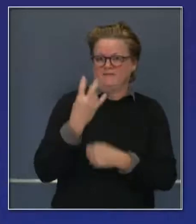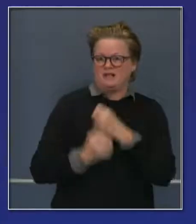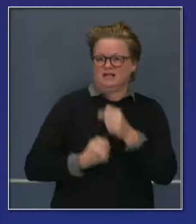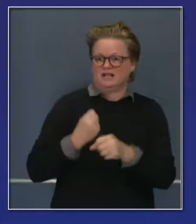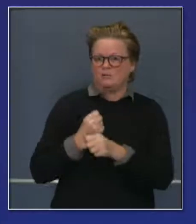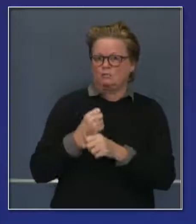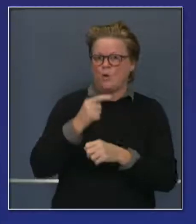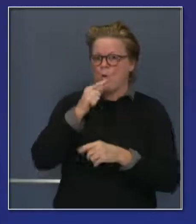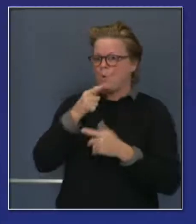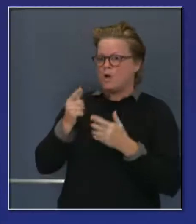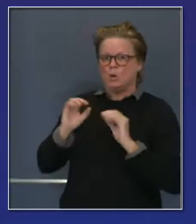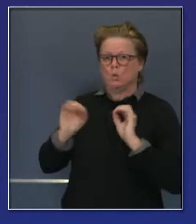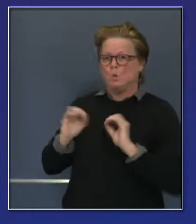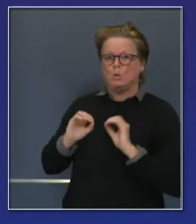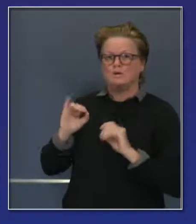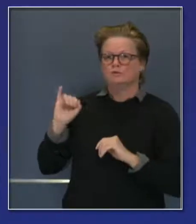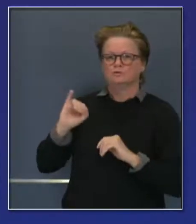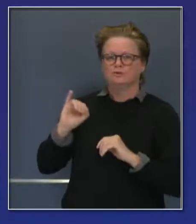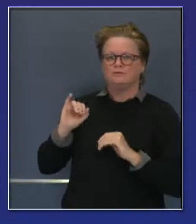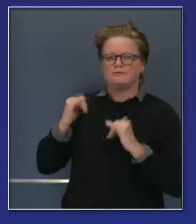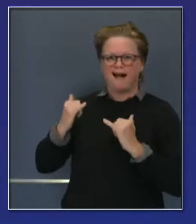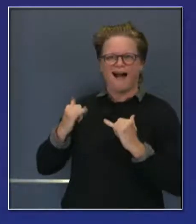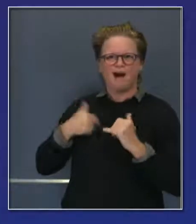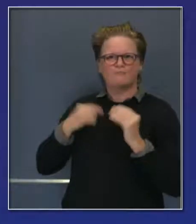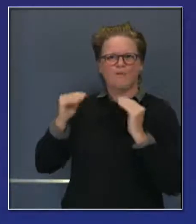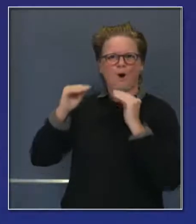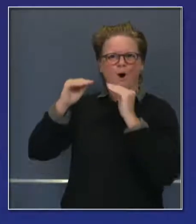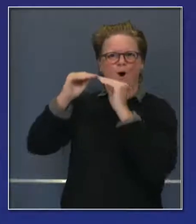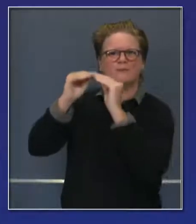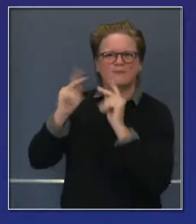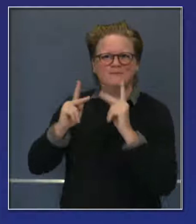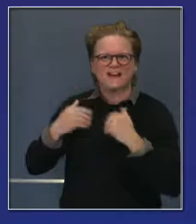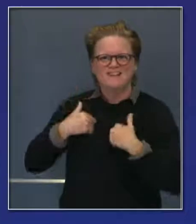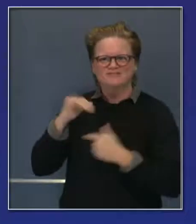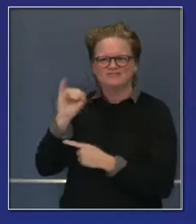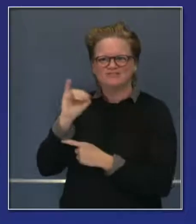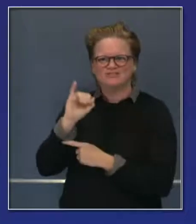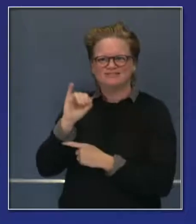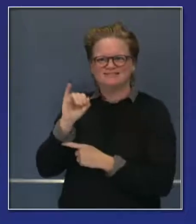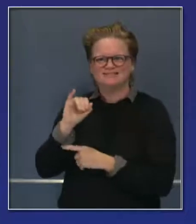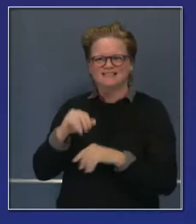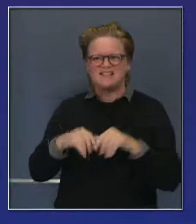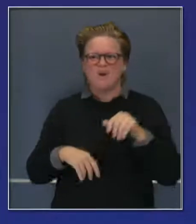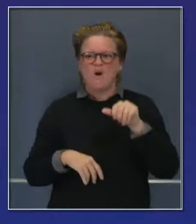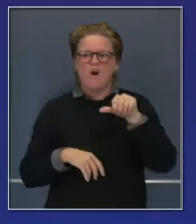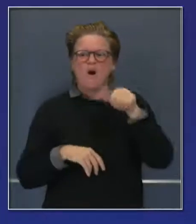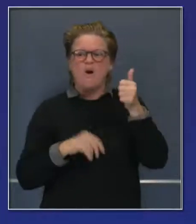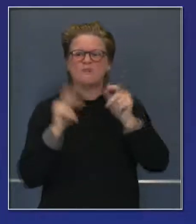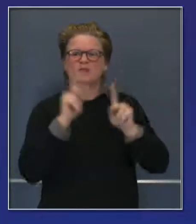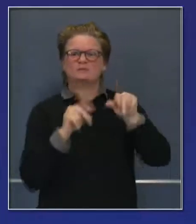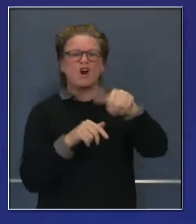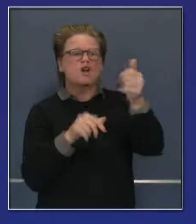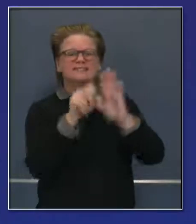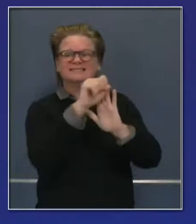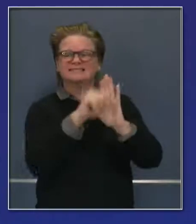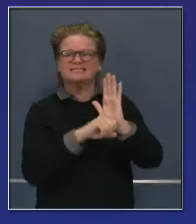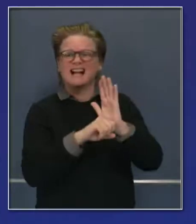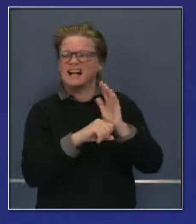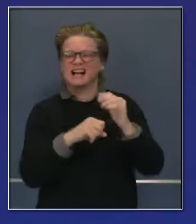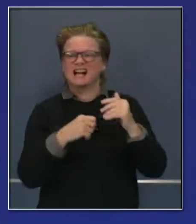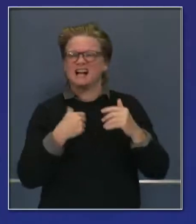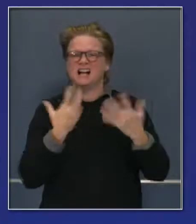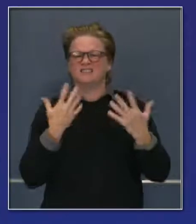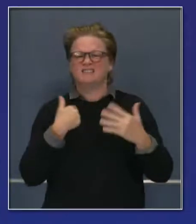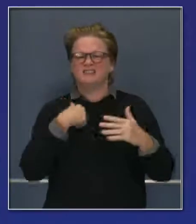state in the nation, from almost 18% to less than 8%. Biggest reduction. And it's not been easy. And it's not just about Covered